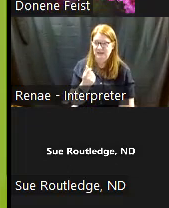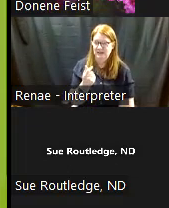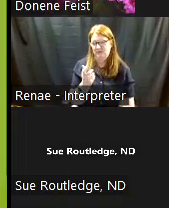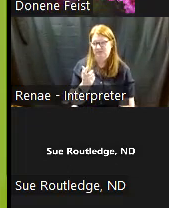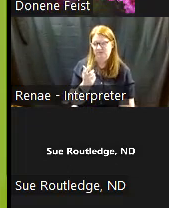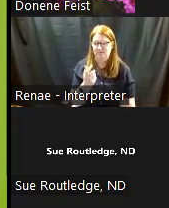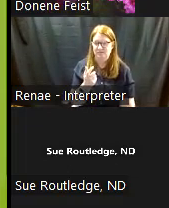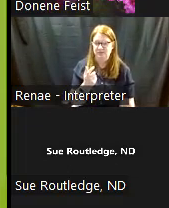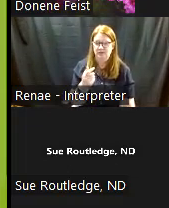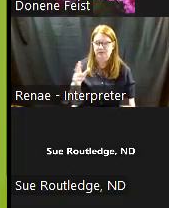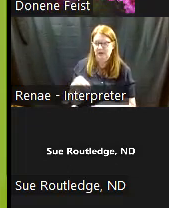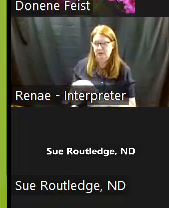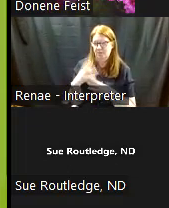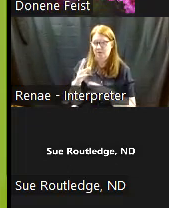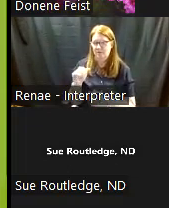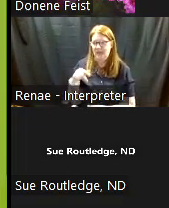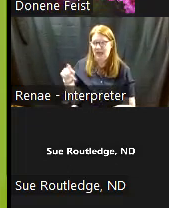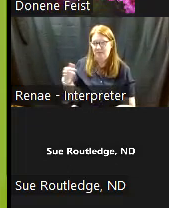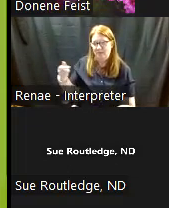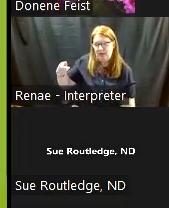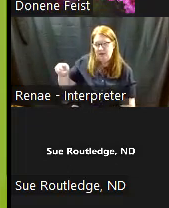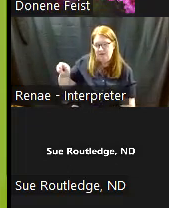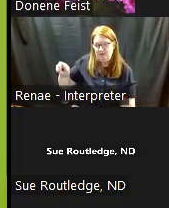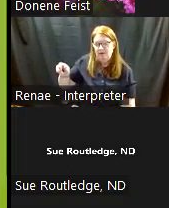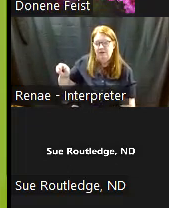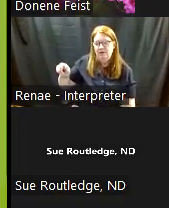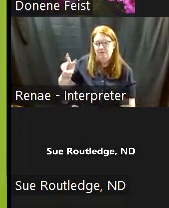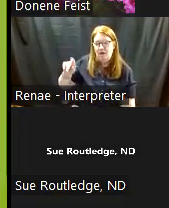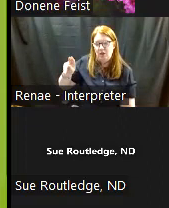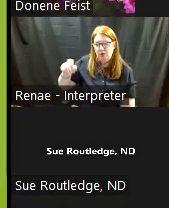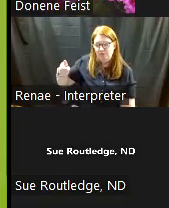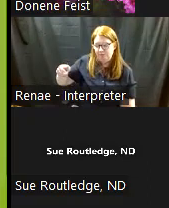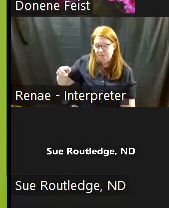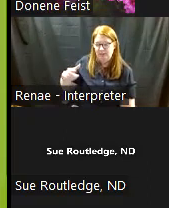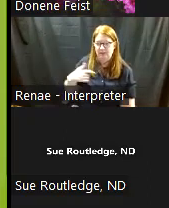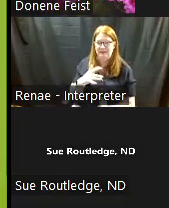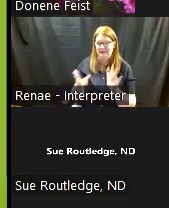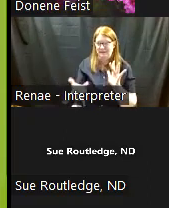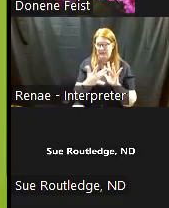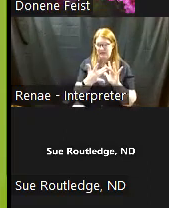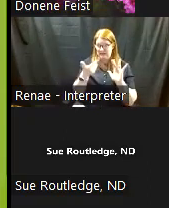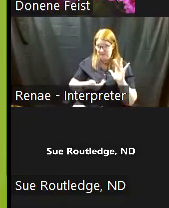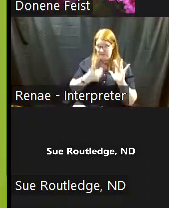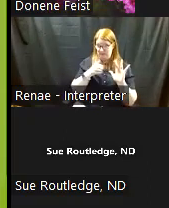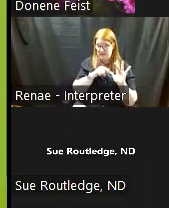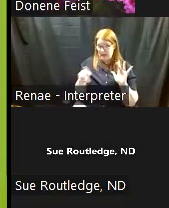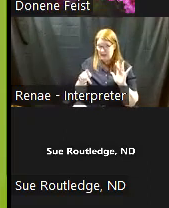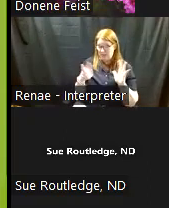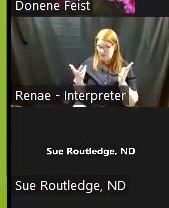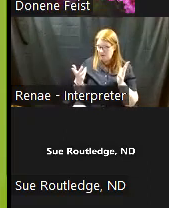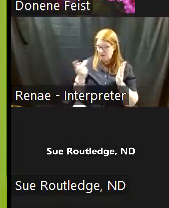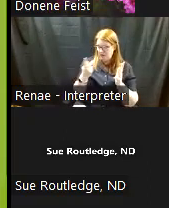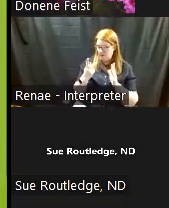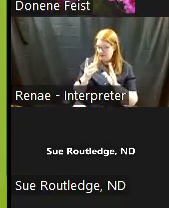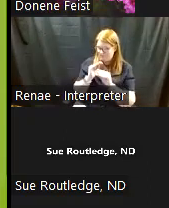or whatever, you can pull out the app and just bring the volume down a touch. You can reach out to me from the app. So we can actually do some remote stuff,